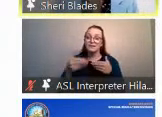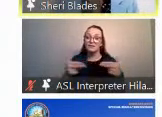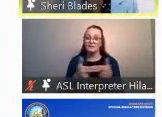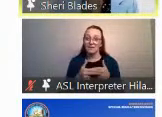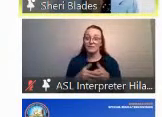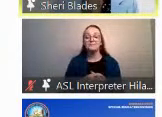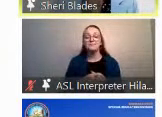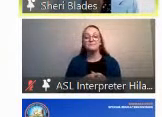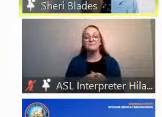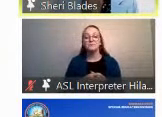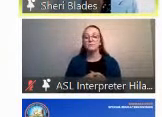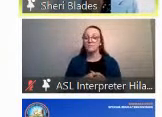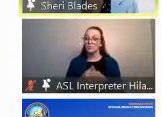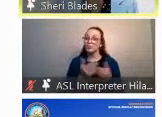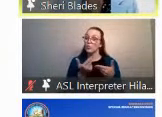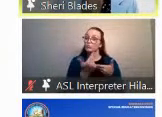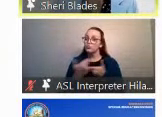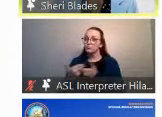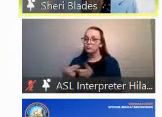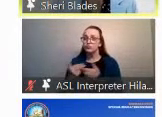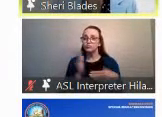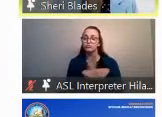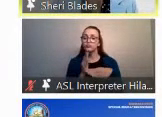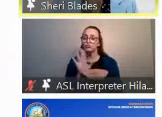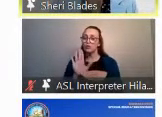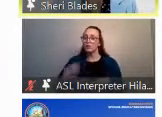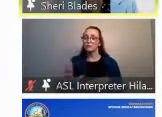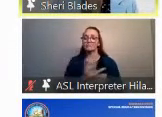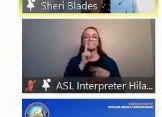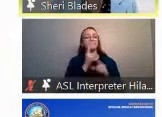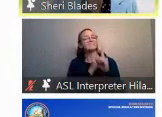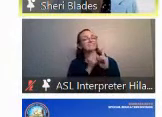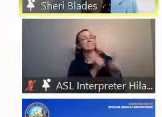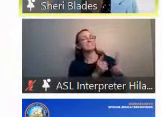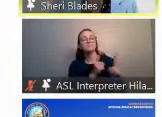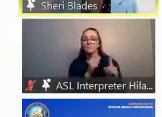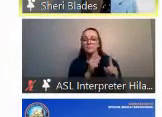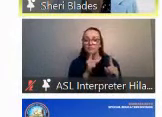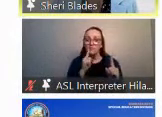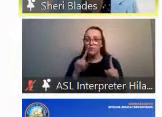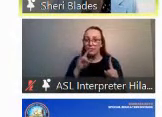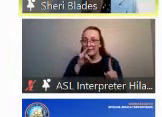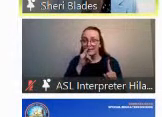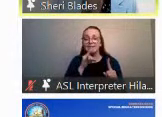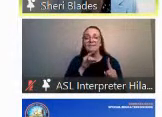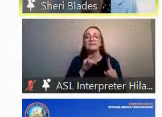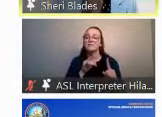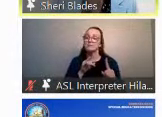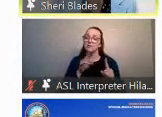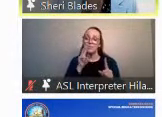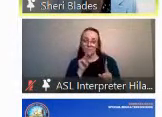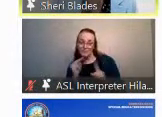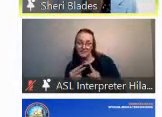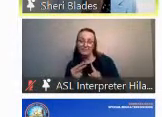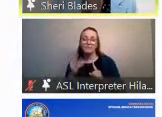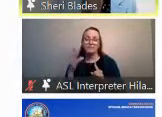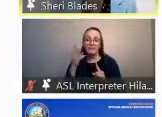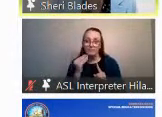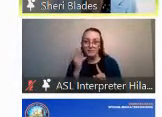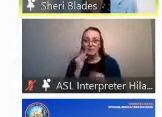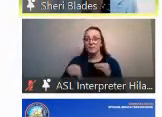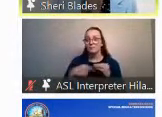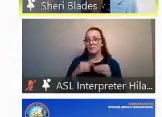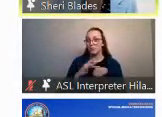While the participants shared their aspirations for their children, perspectives, and experiences about early